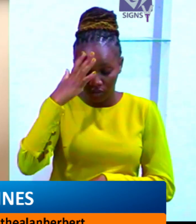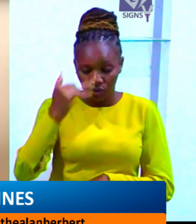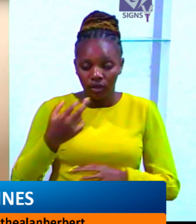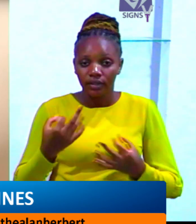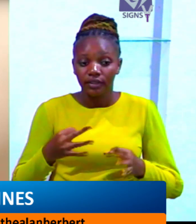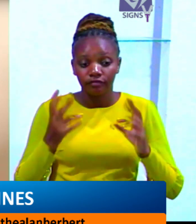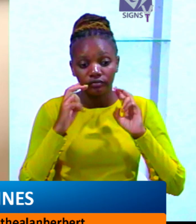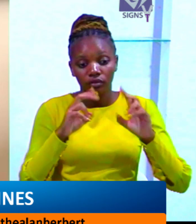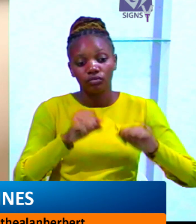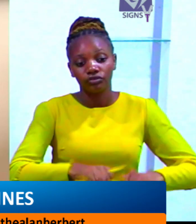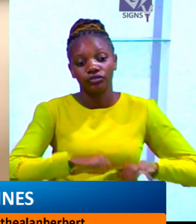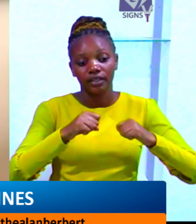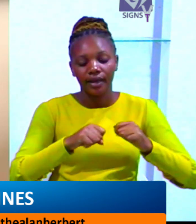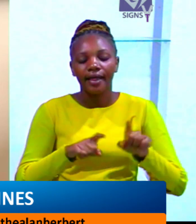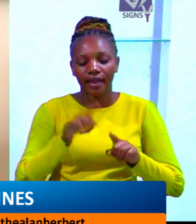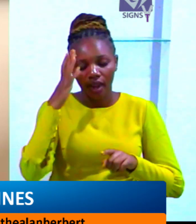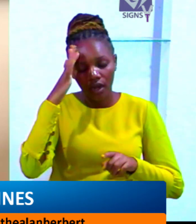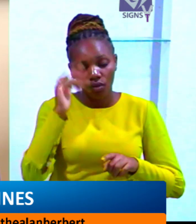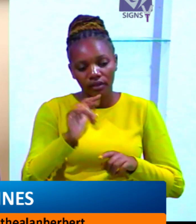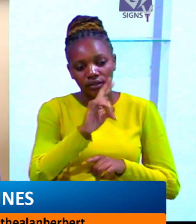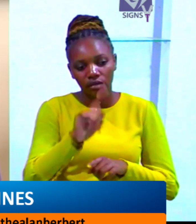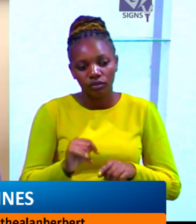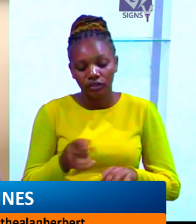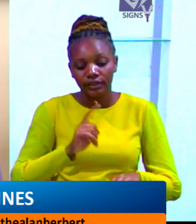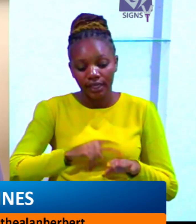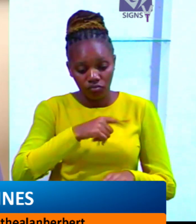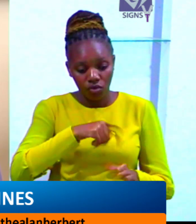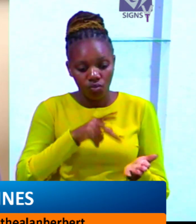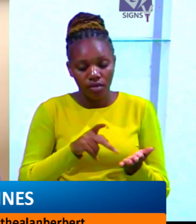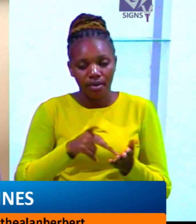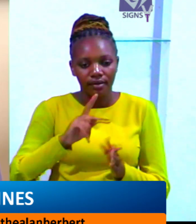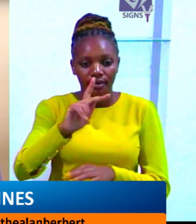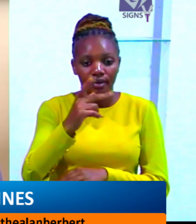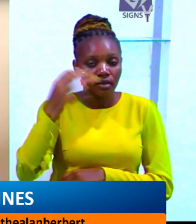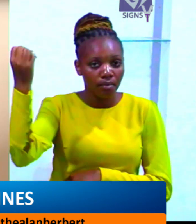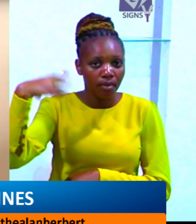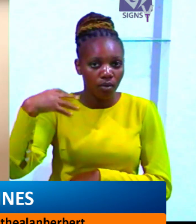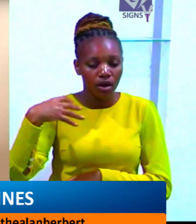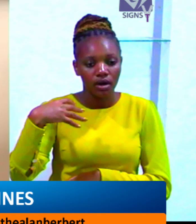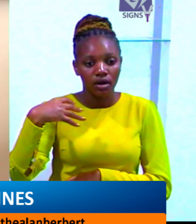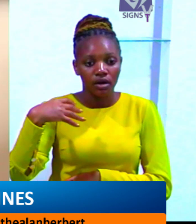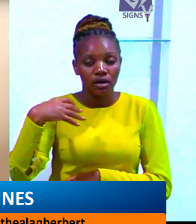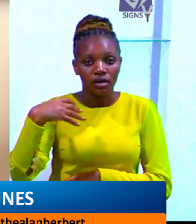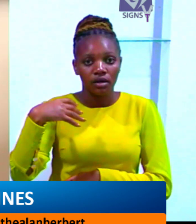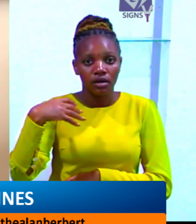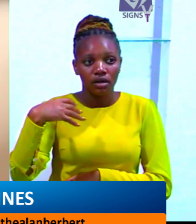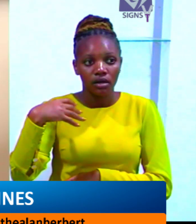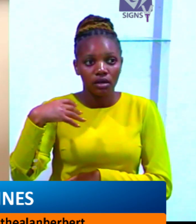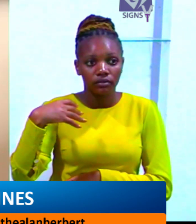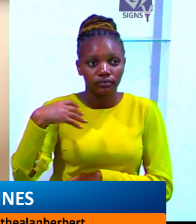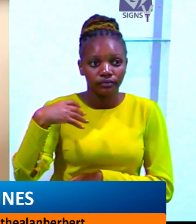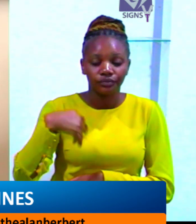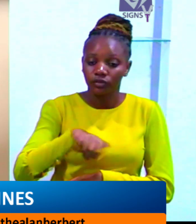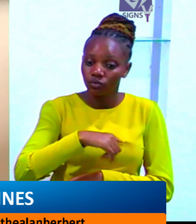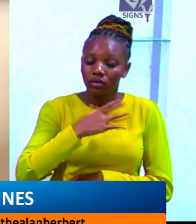Chair, and I know it's a subsequent question, when we paid Kenya Power for this thing, because we have paid for them to get power